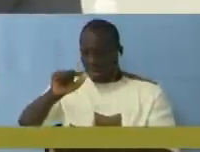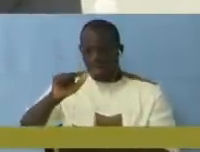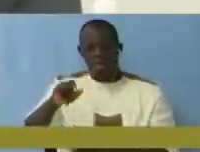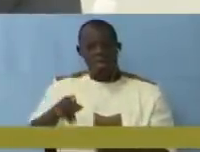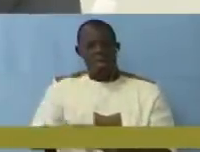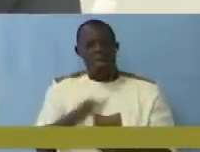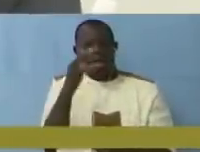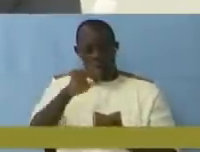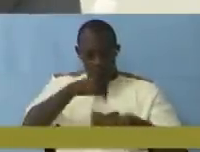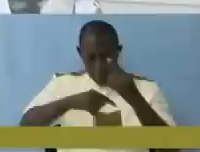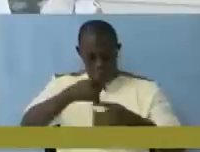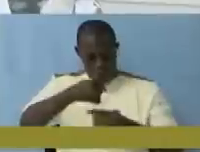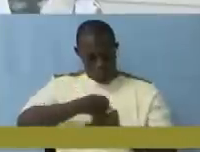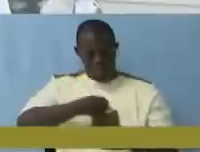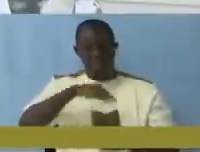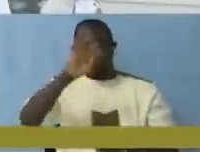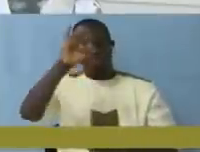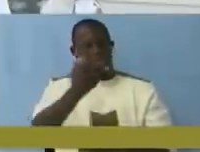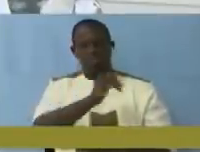As far as I'm concerned, yes.